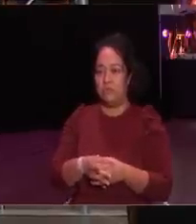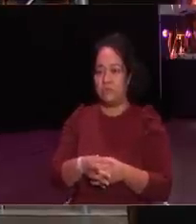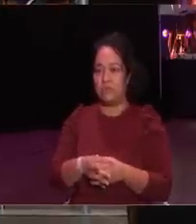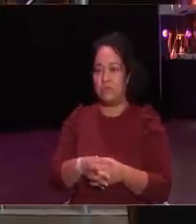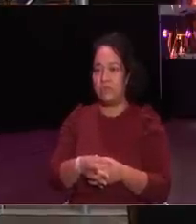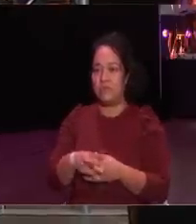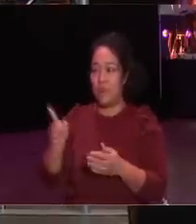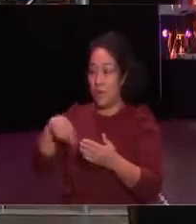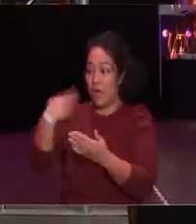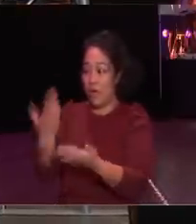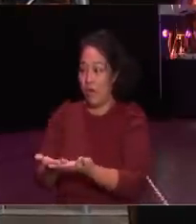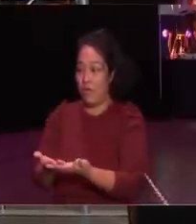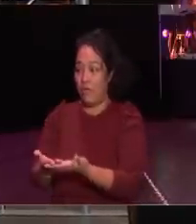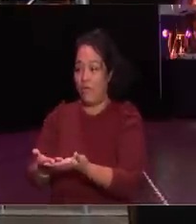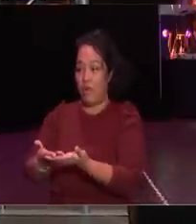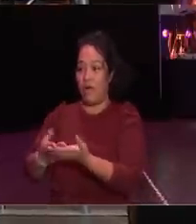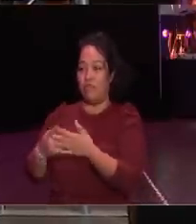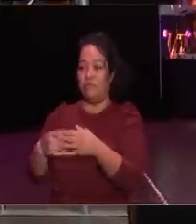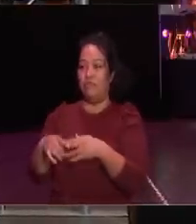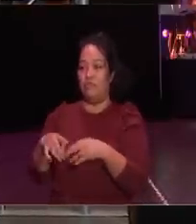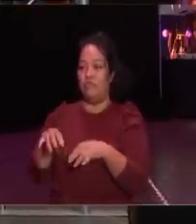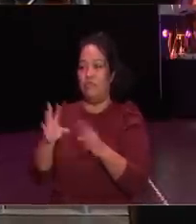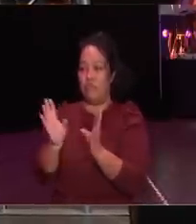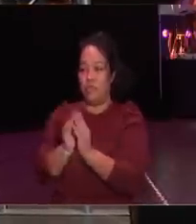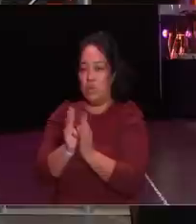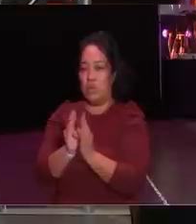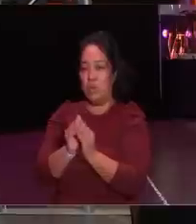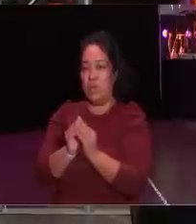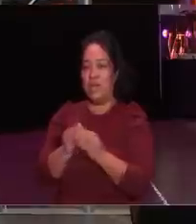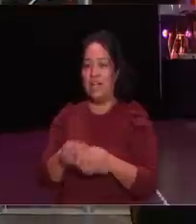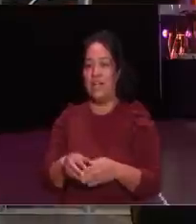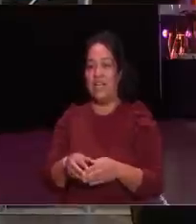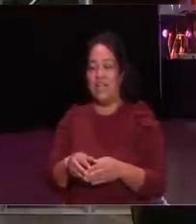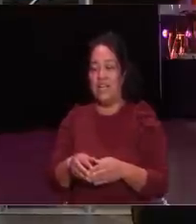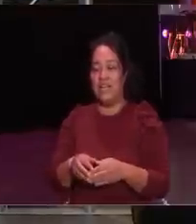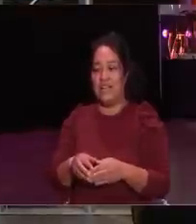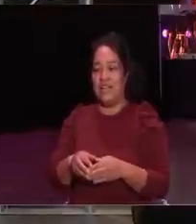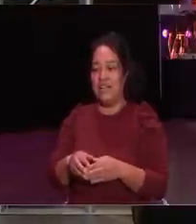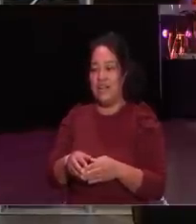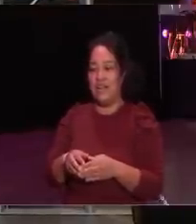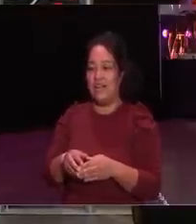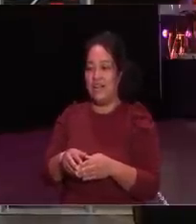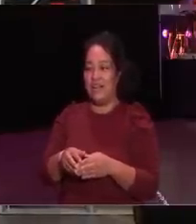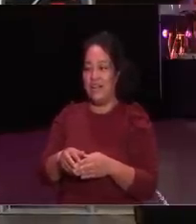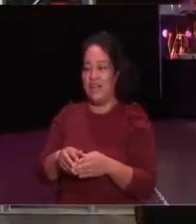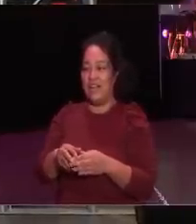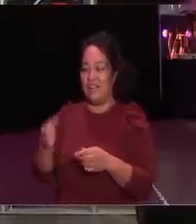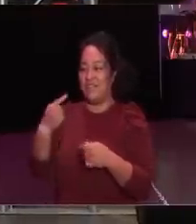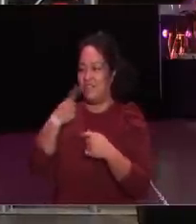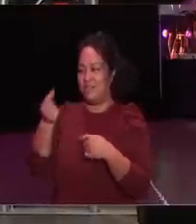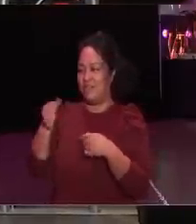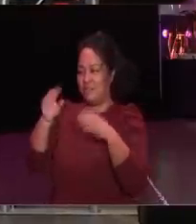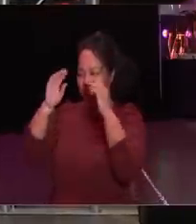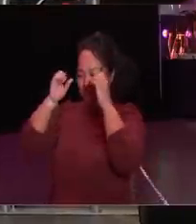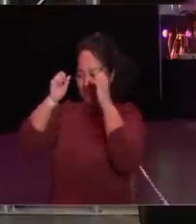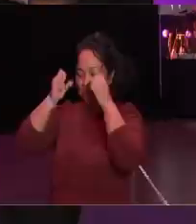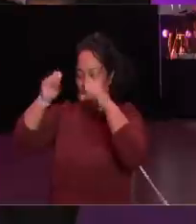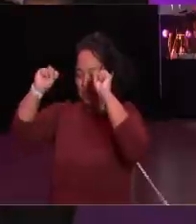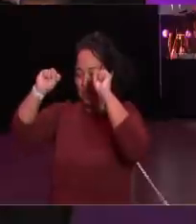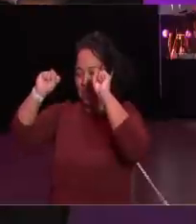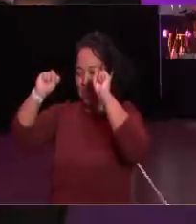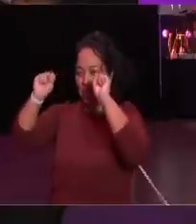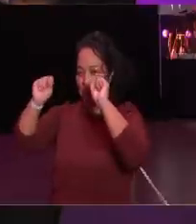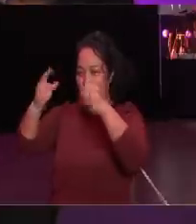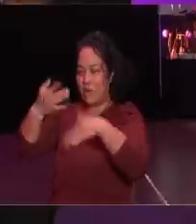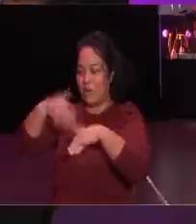estaban ellos, when I arrived at the auditorium where they were at, me dijeron, Presidente, queremos que usted pase por el medio. They said, Pastor, President, we